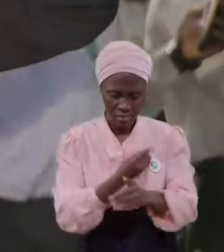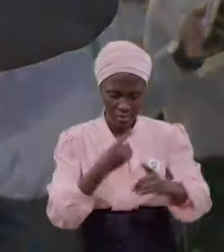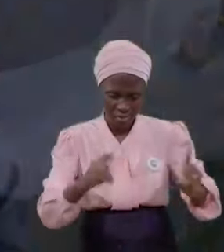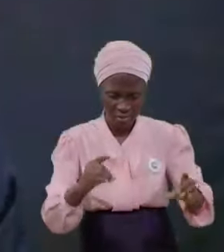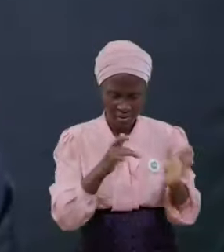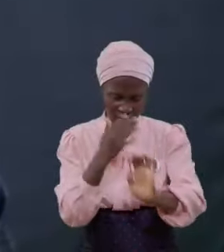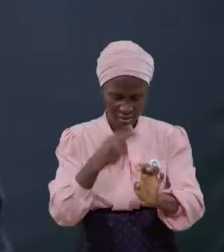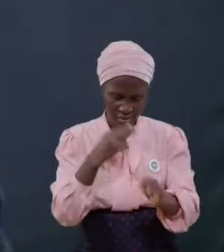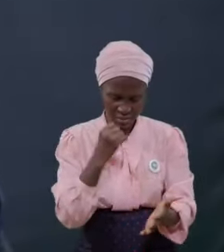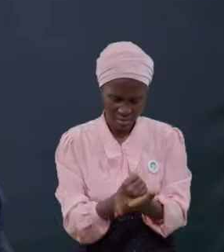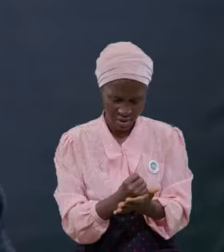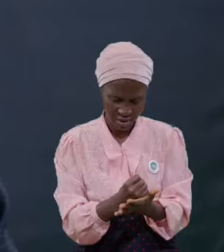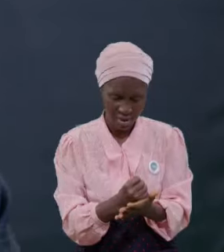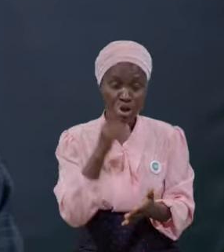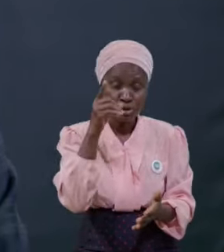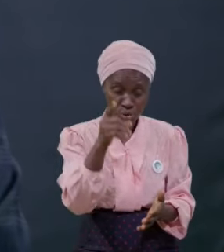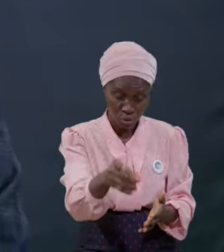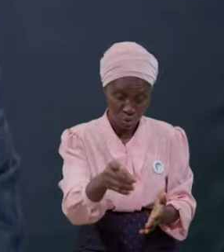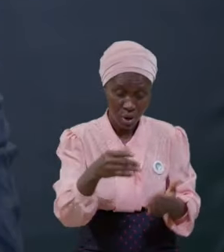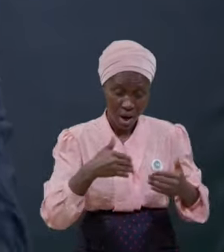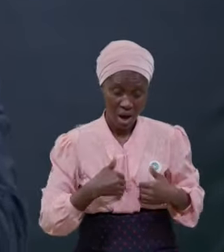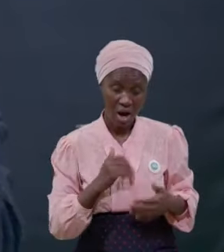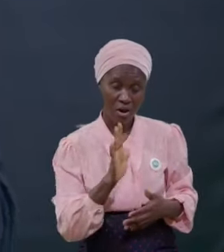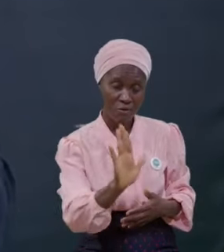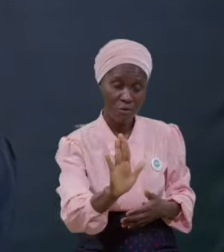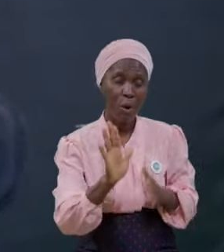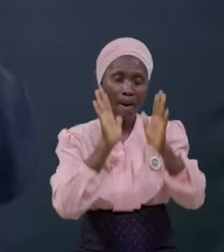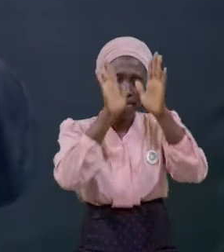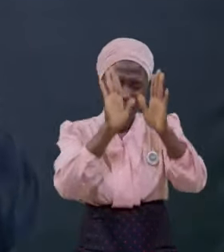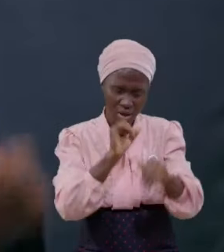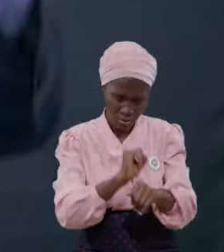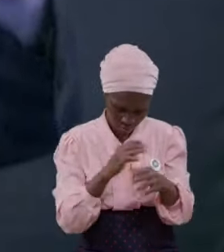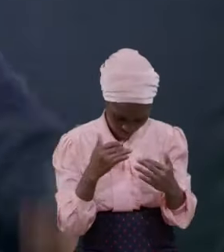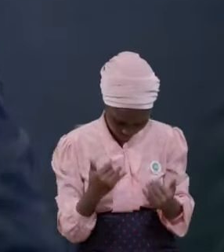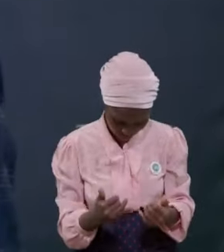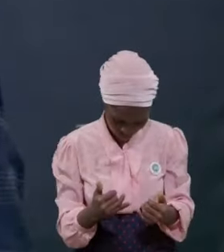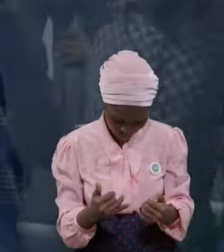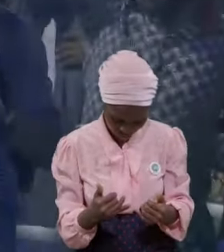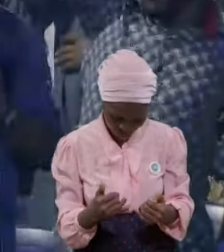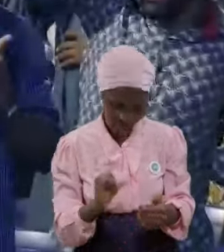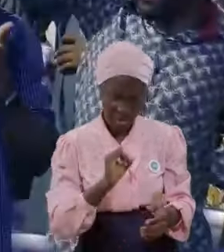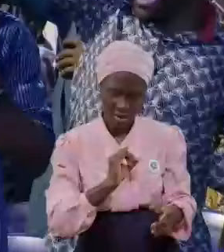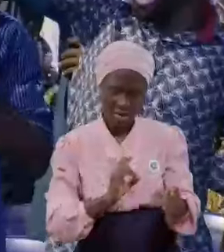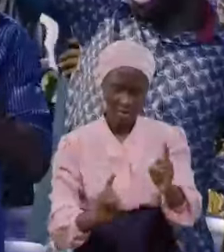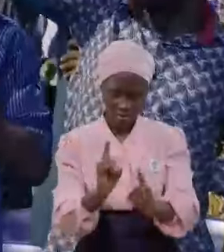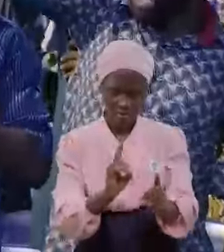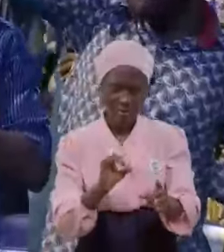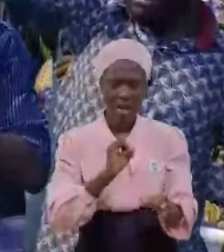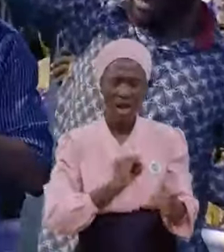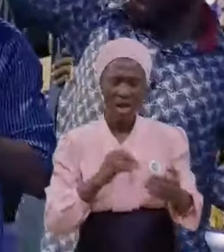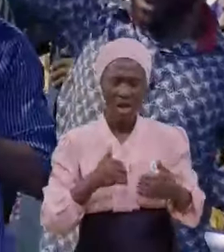your miracle now. I have my miracle now.